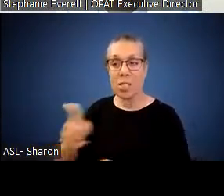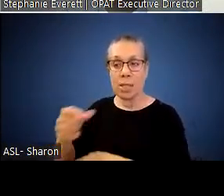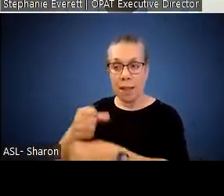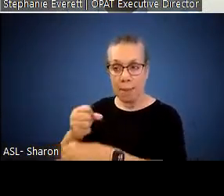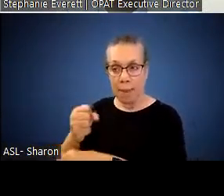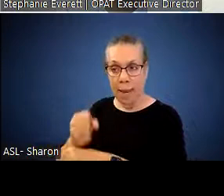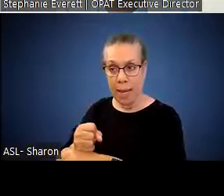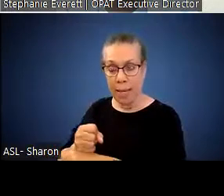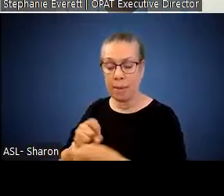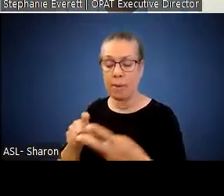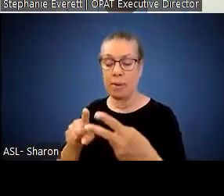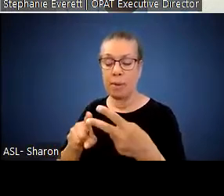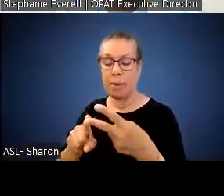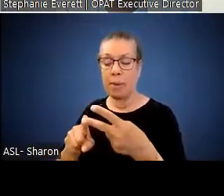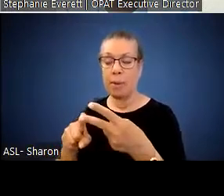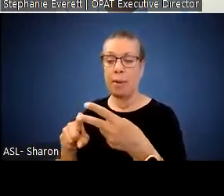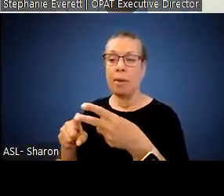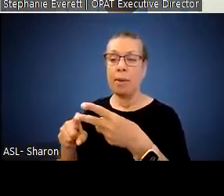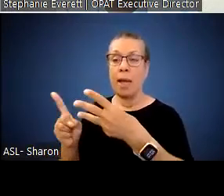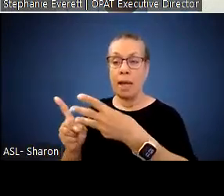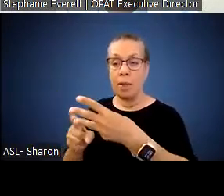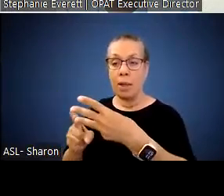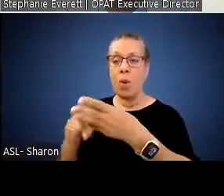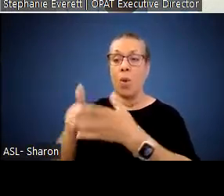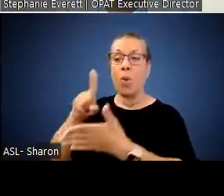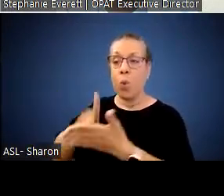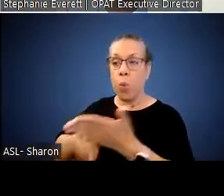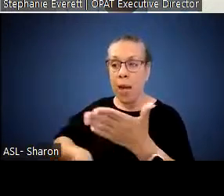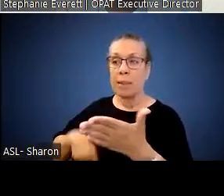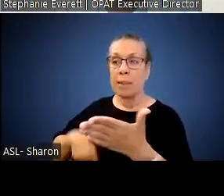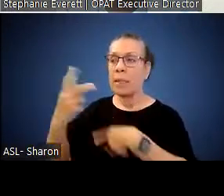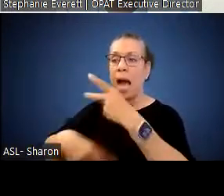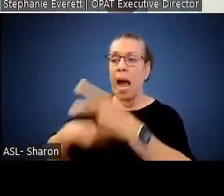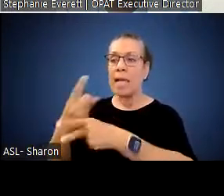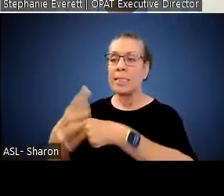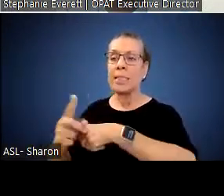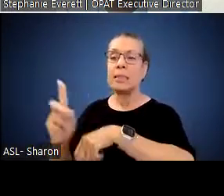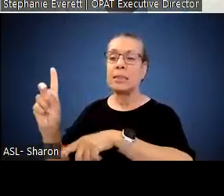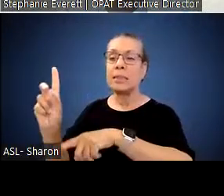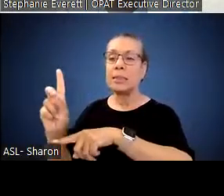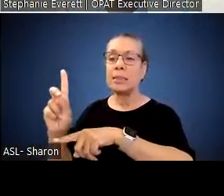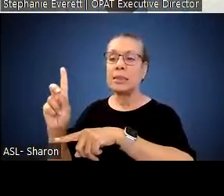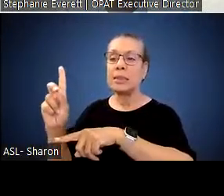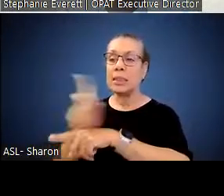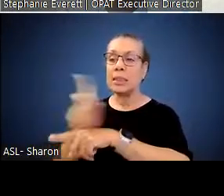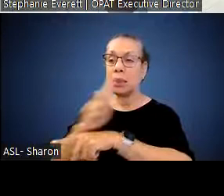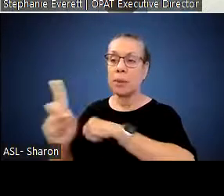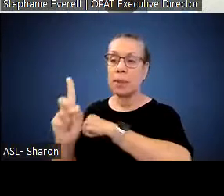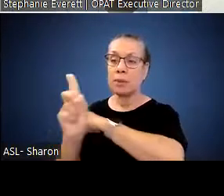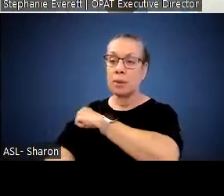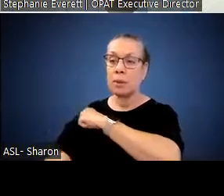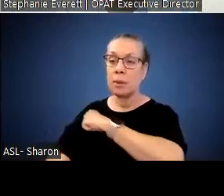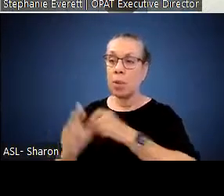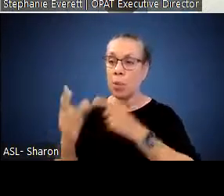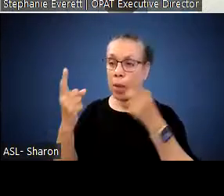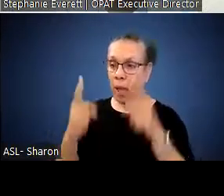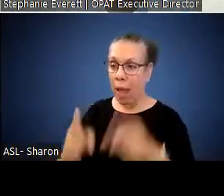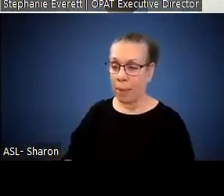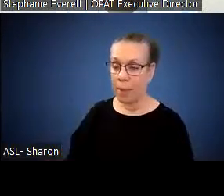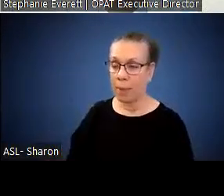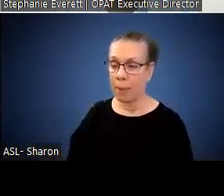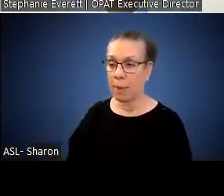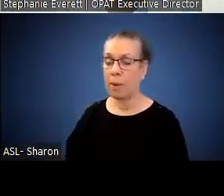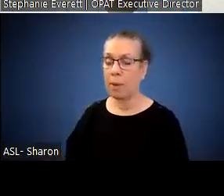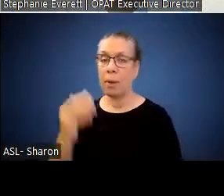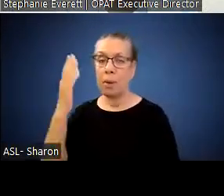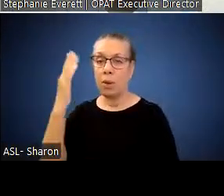the discipline is that is meted out? It seems to me that